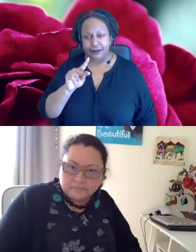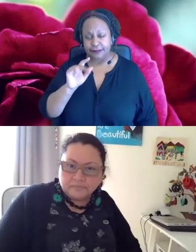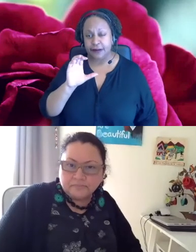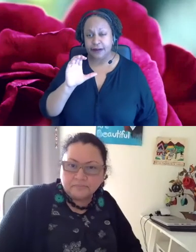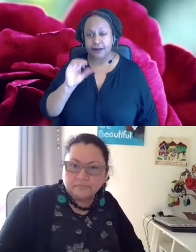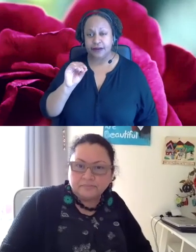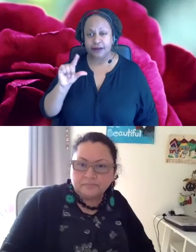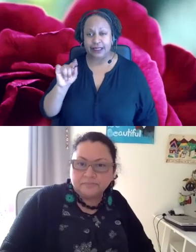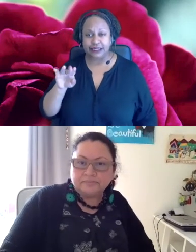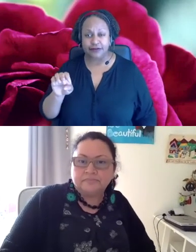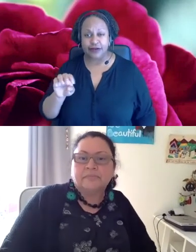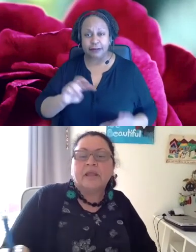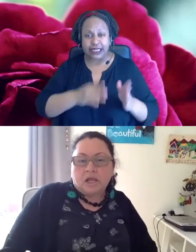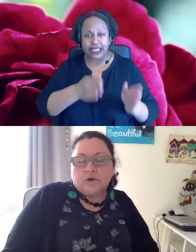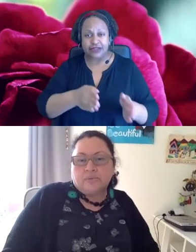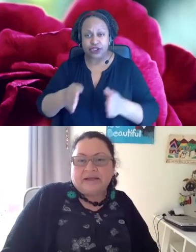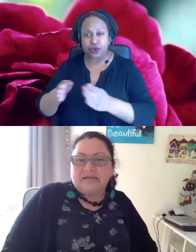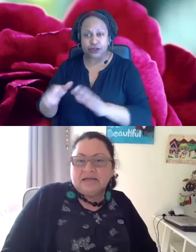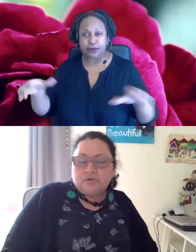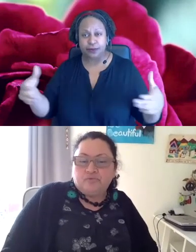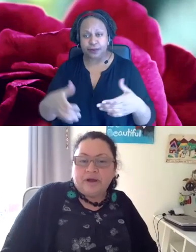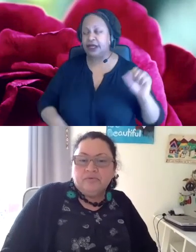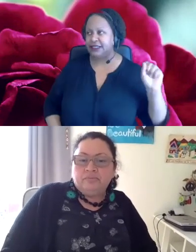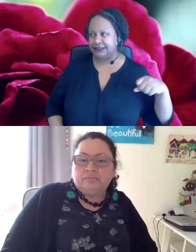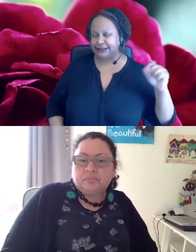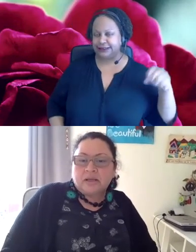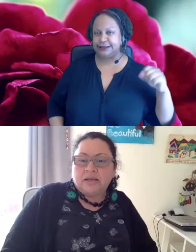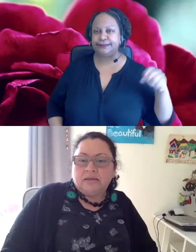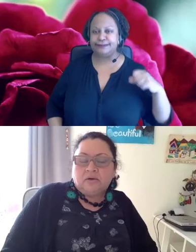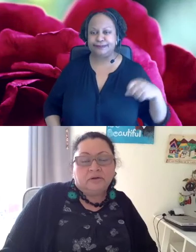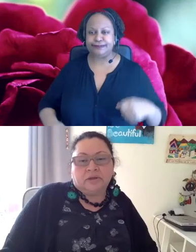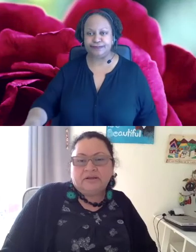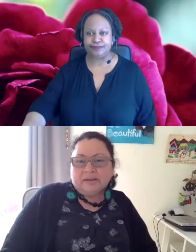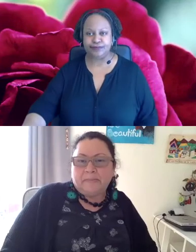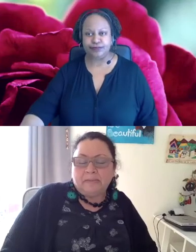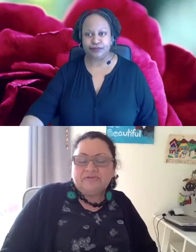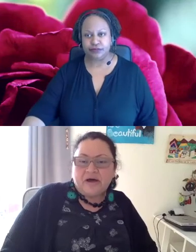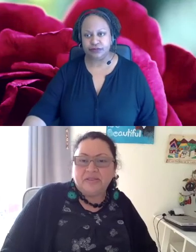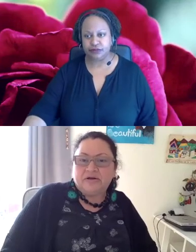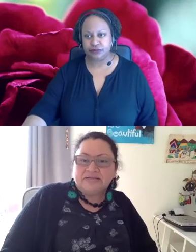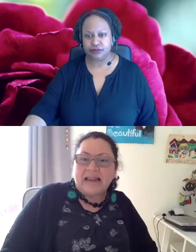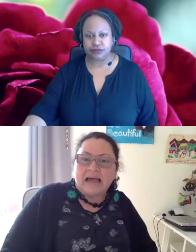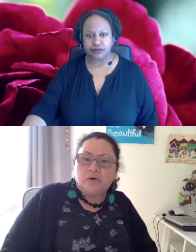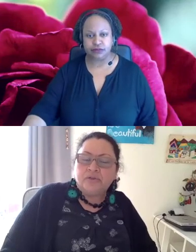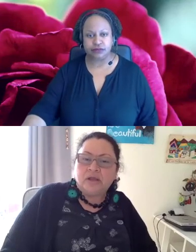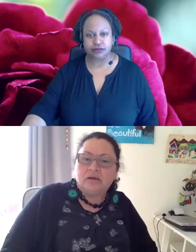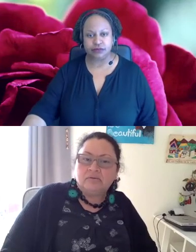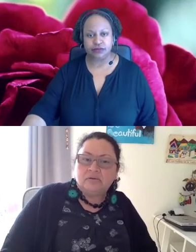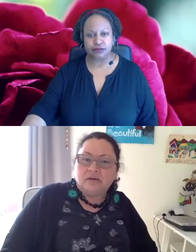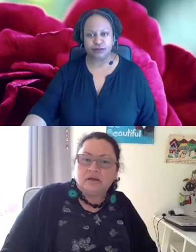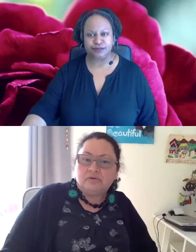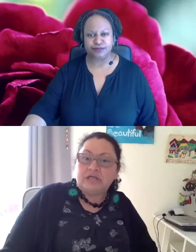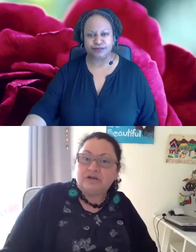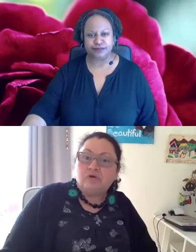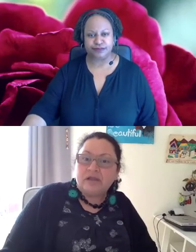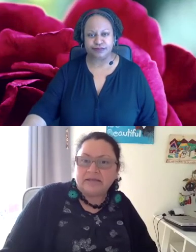you mean individuals? Correct. When all the public funders allow